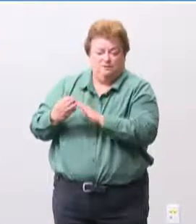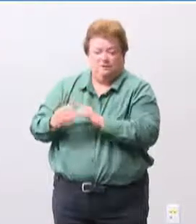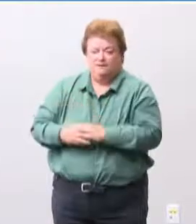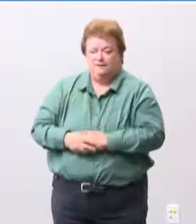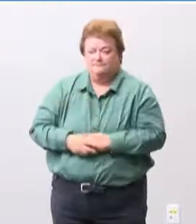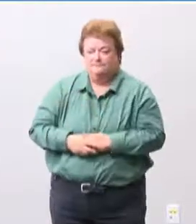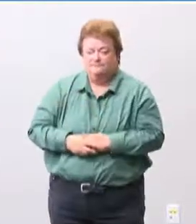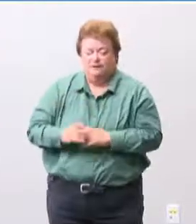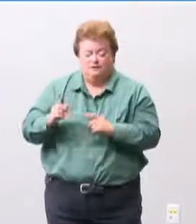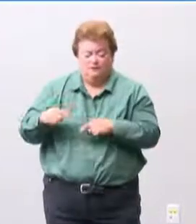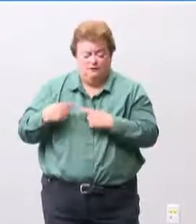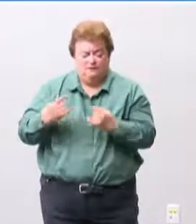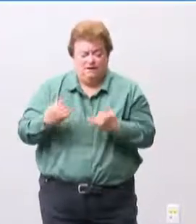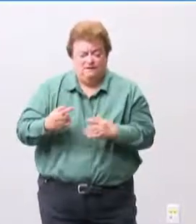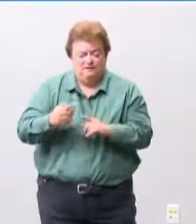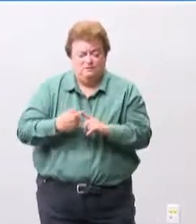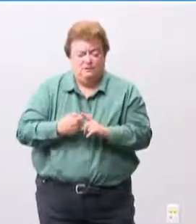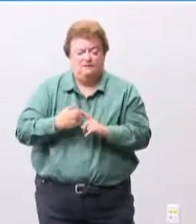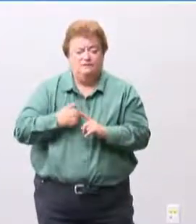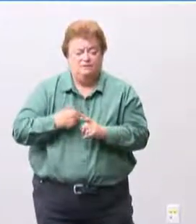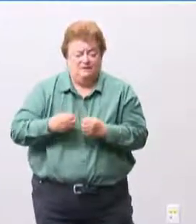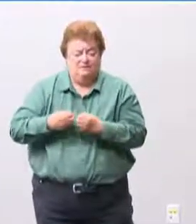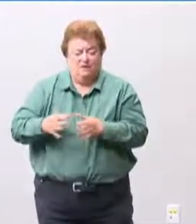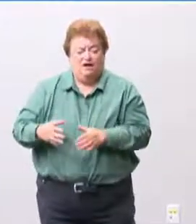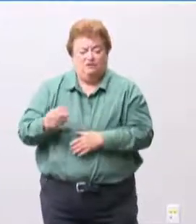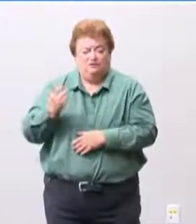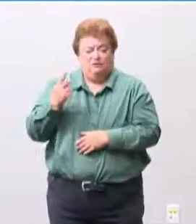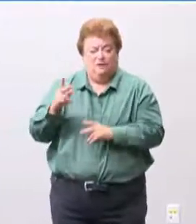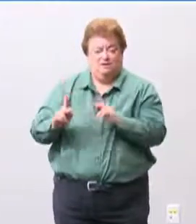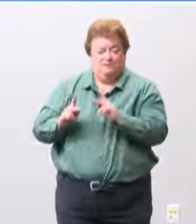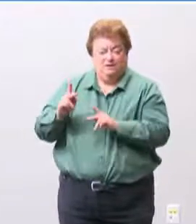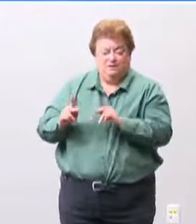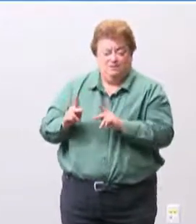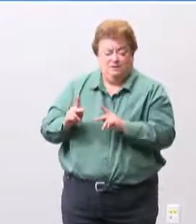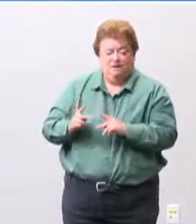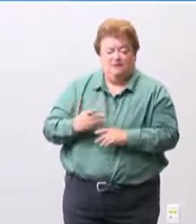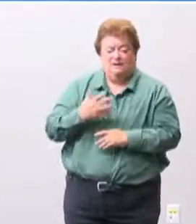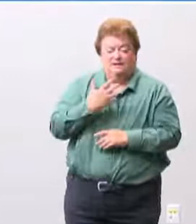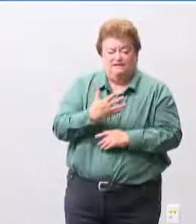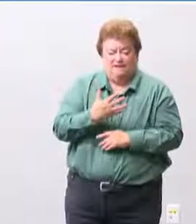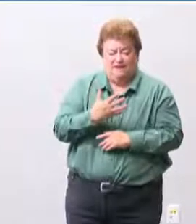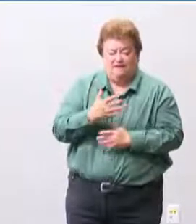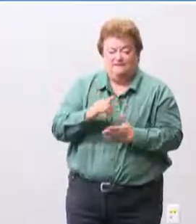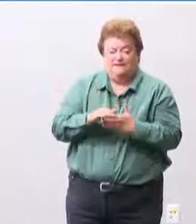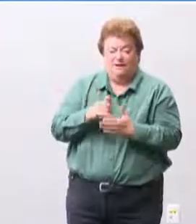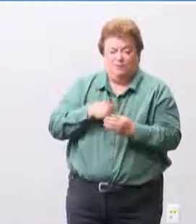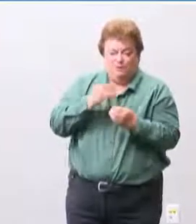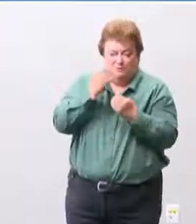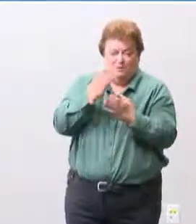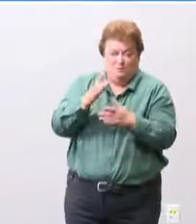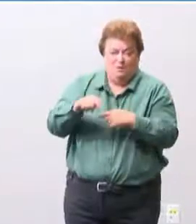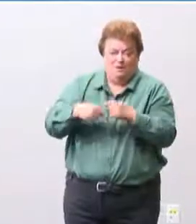So far this month, we've lost 12 residents. That includes 5 we're reporting today.